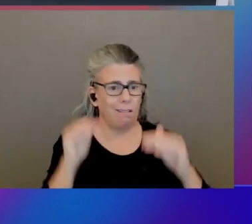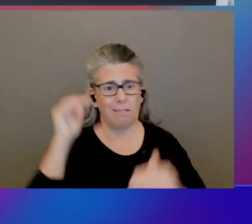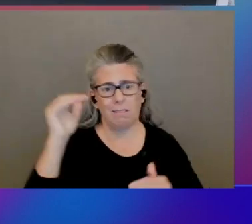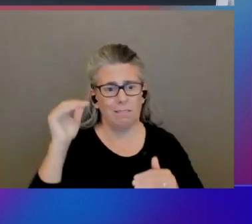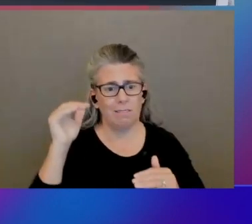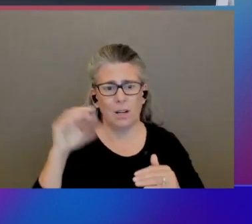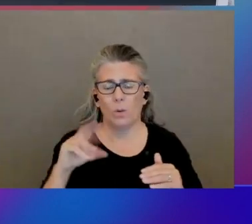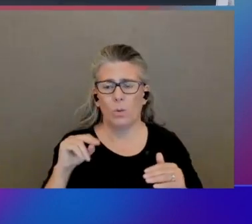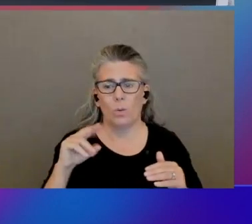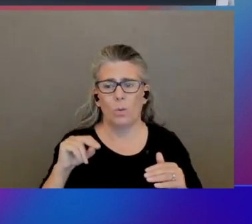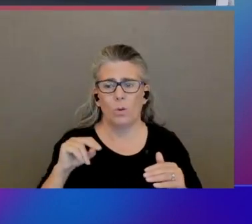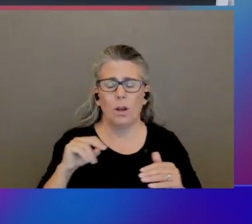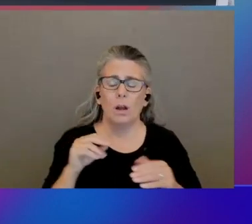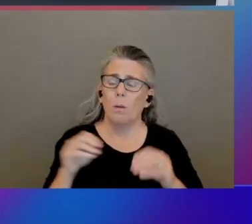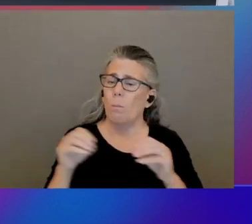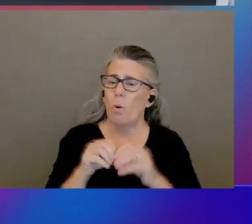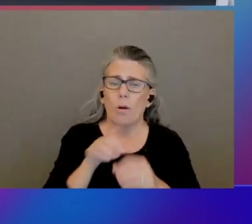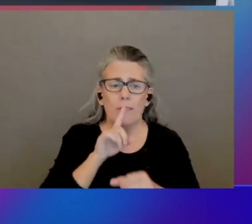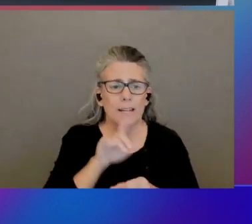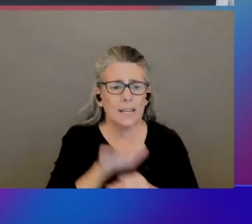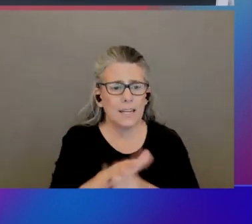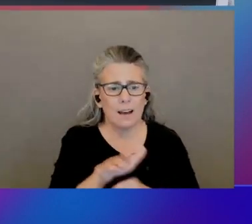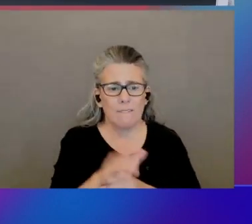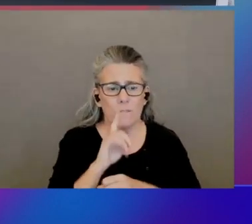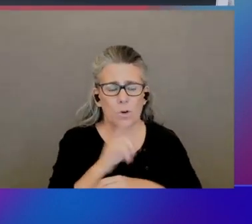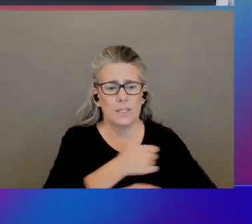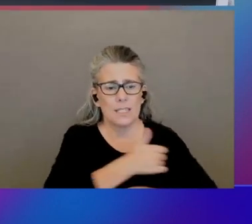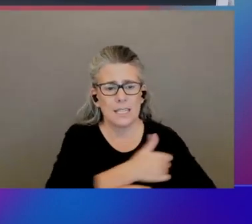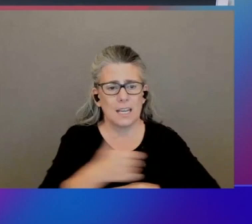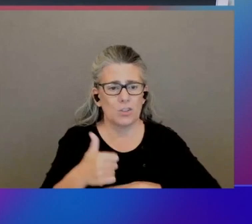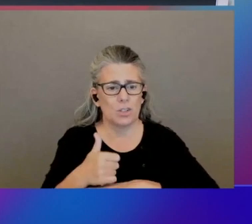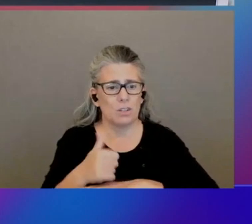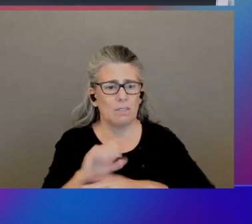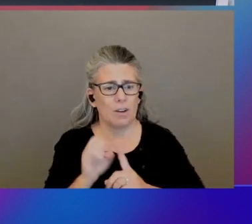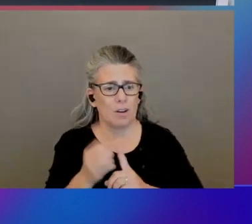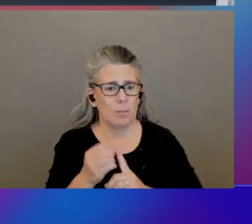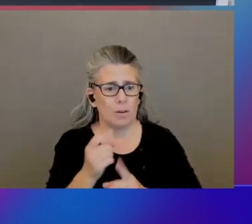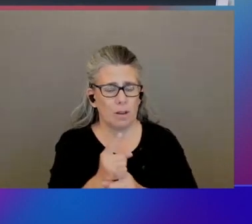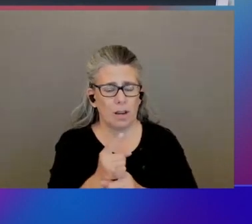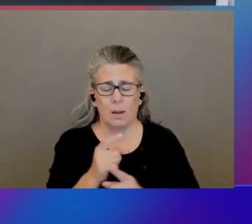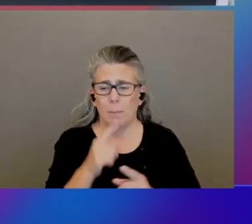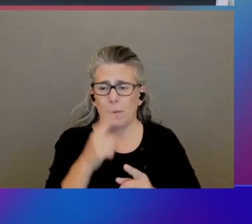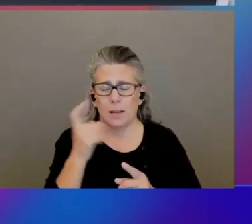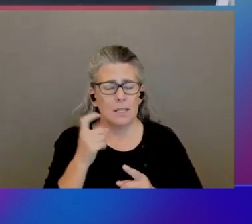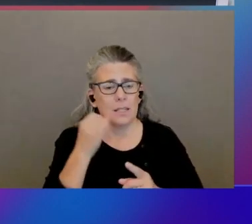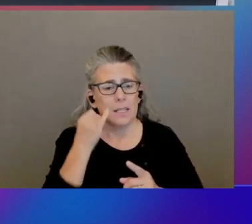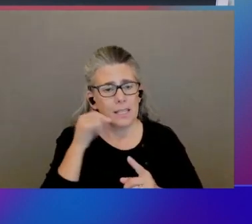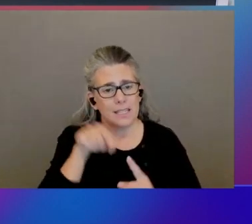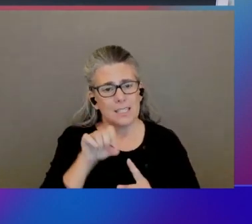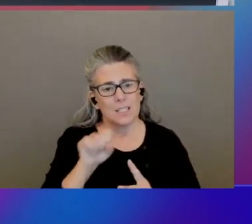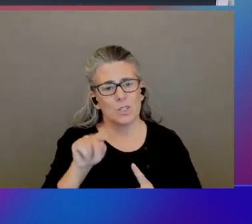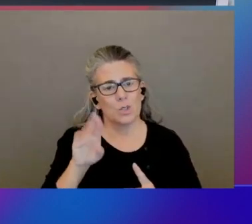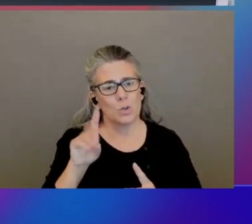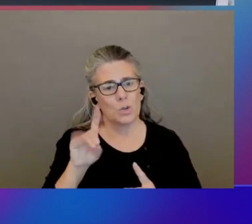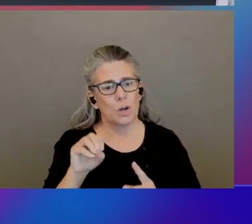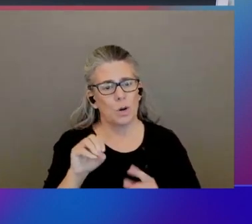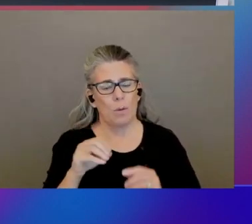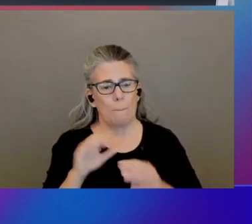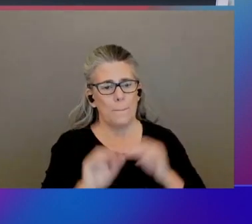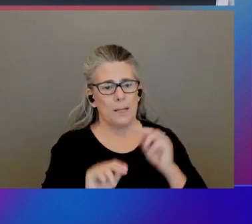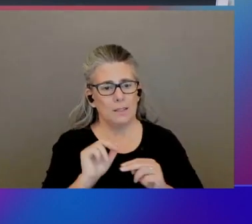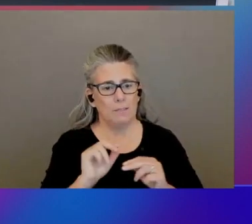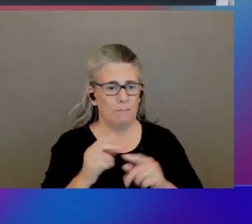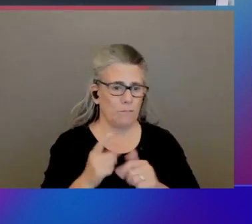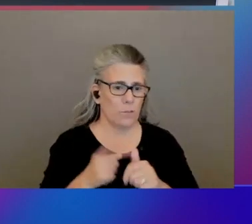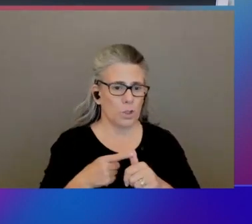environment or a quick test. I might not necessarily use it in production, but this is the studio where I'm actually building out that first pass. Well, and again,